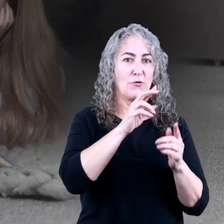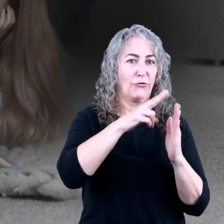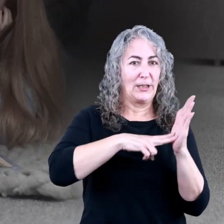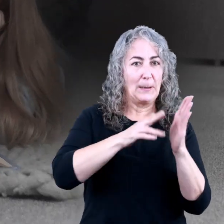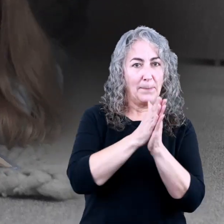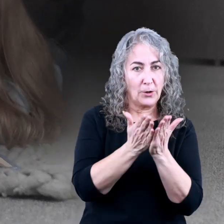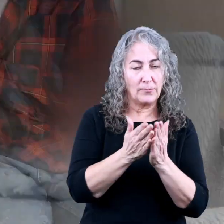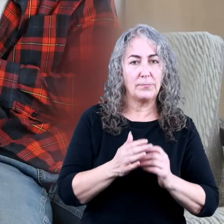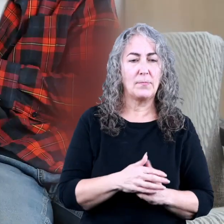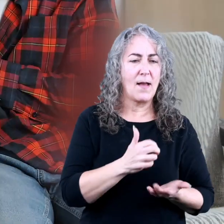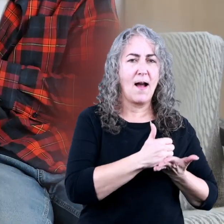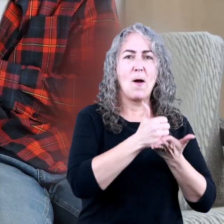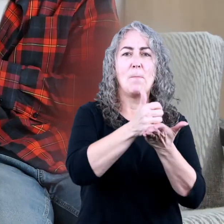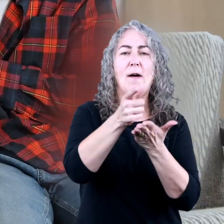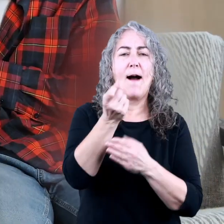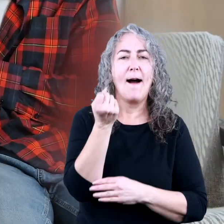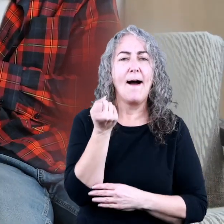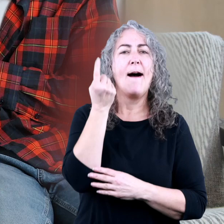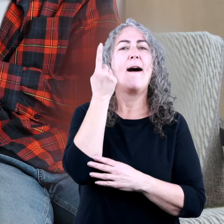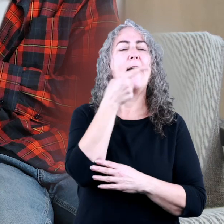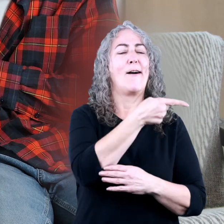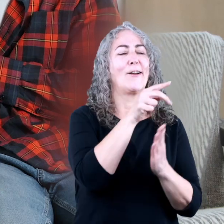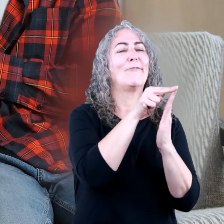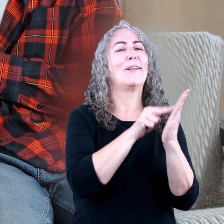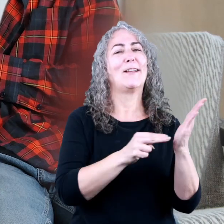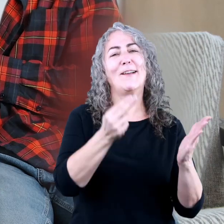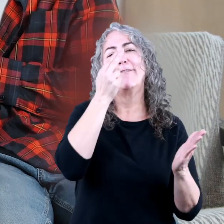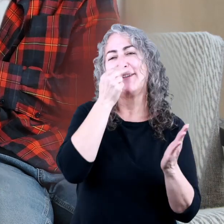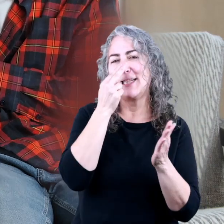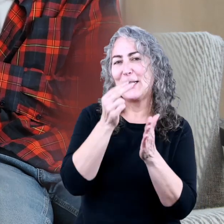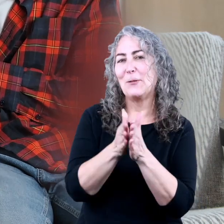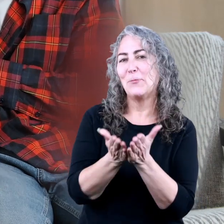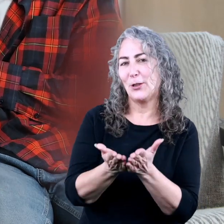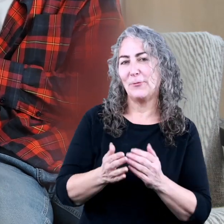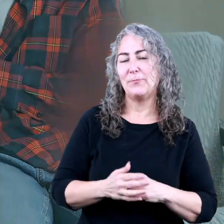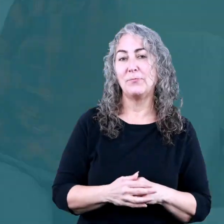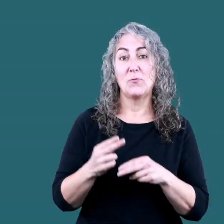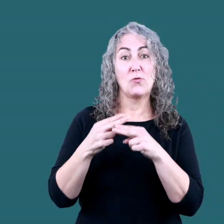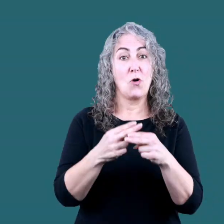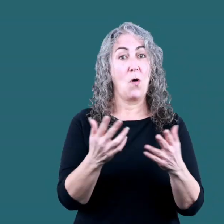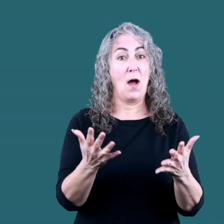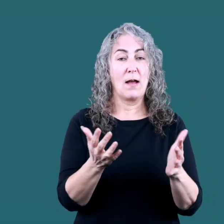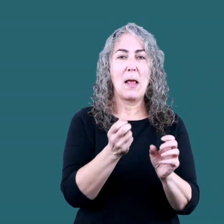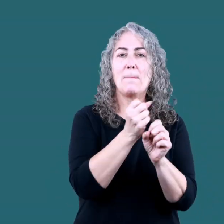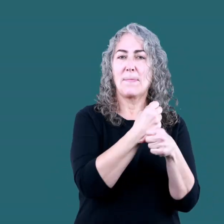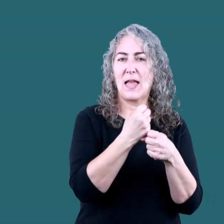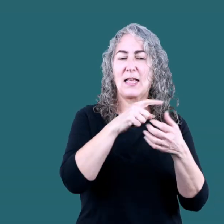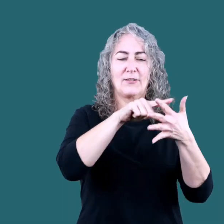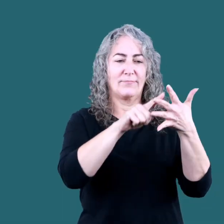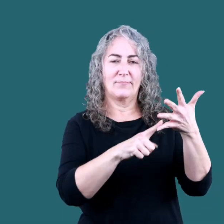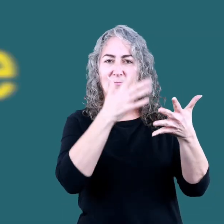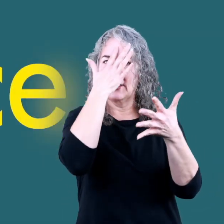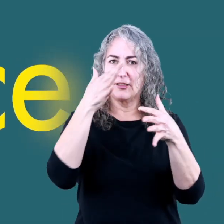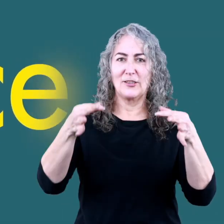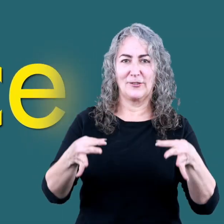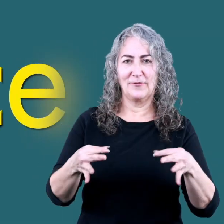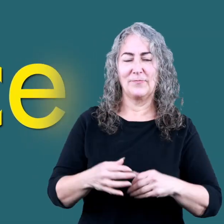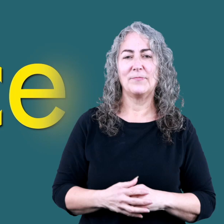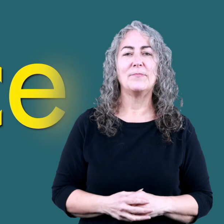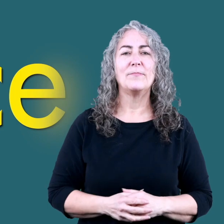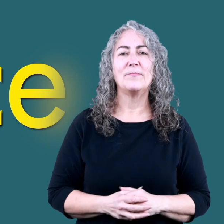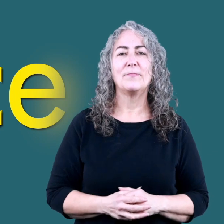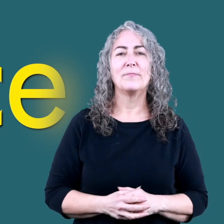reading a book to help you understand that she was reading a funny book. This is called making an